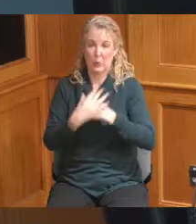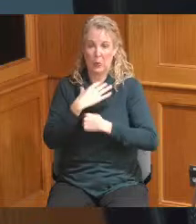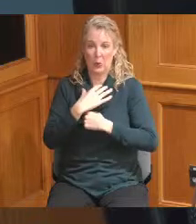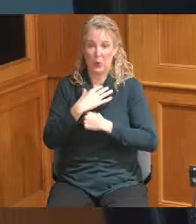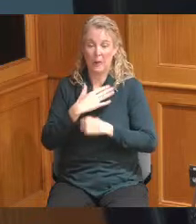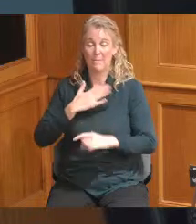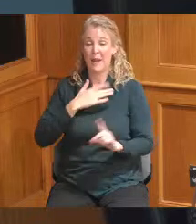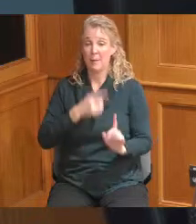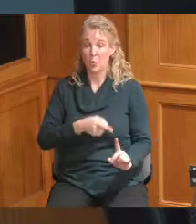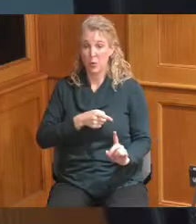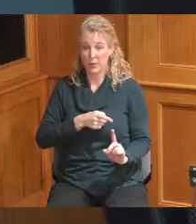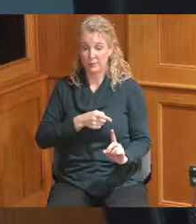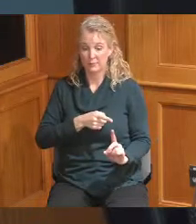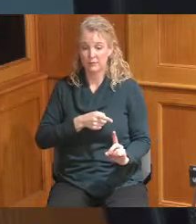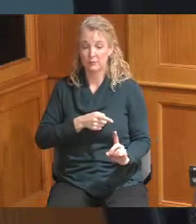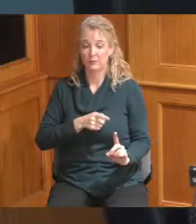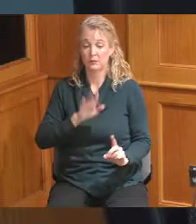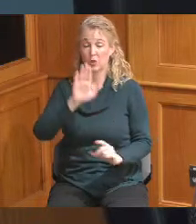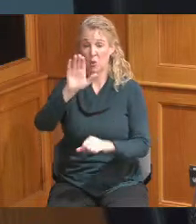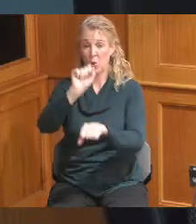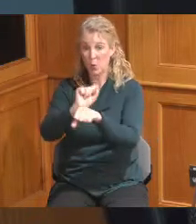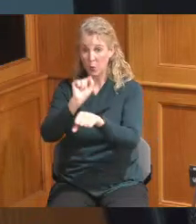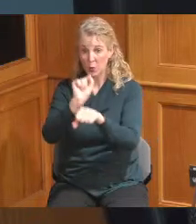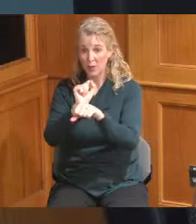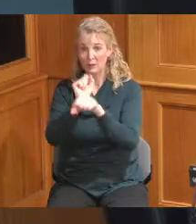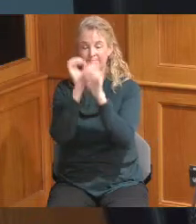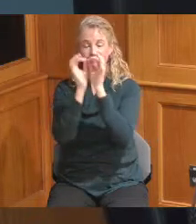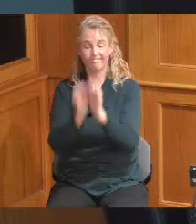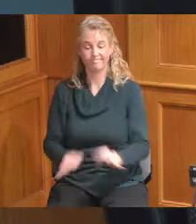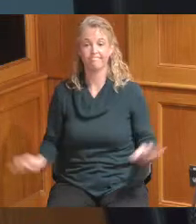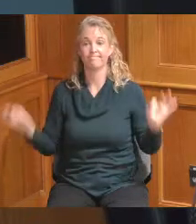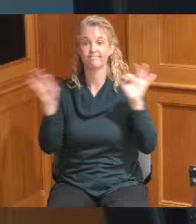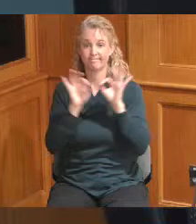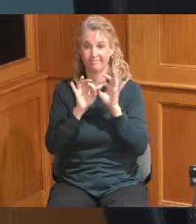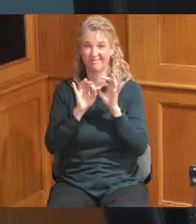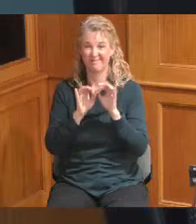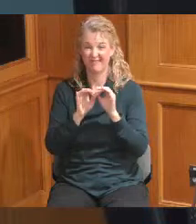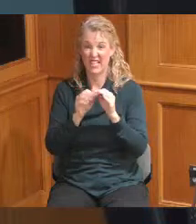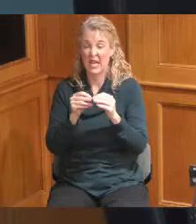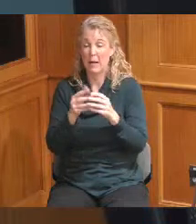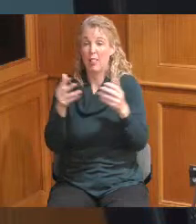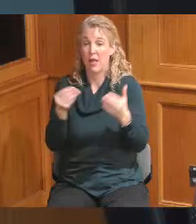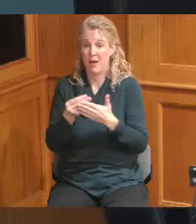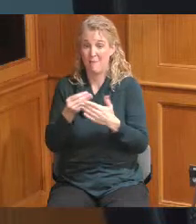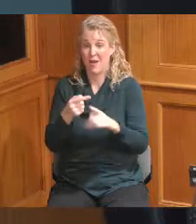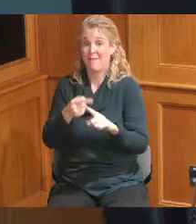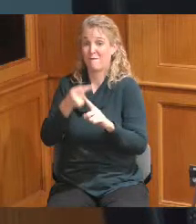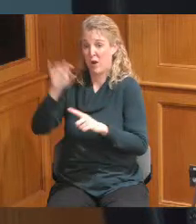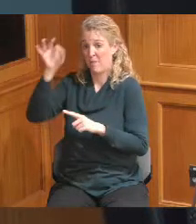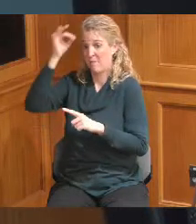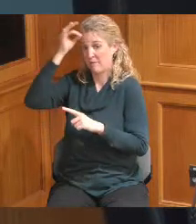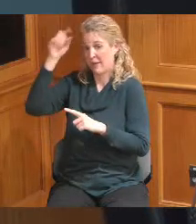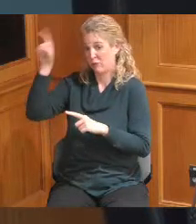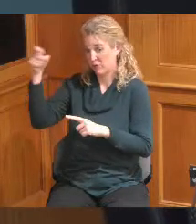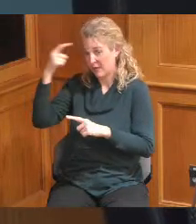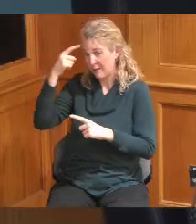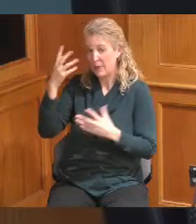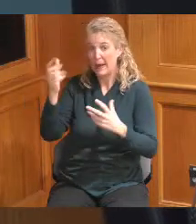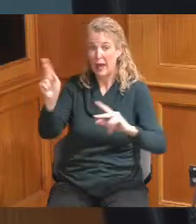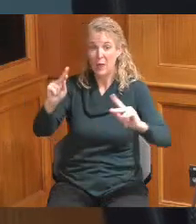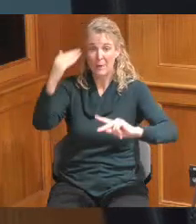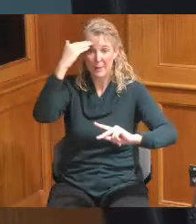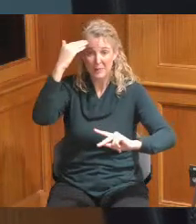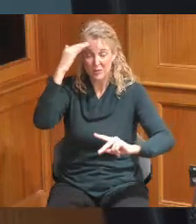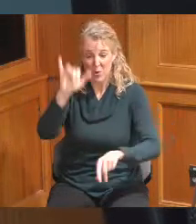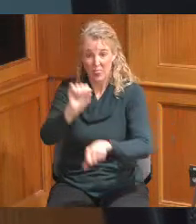the point is that the work that you're doing is really important. A lot of it is funded through federal grants. Just want to make sure that people are aware of the